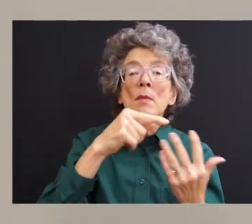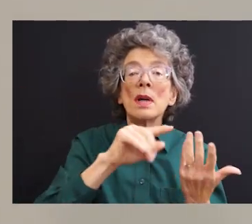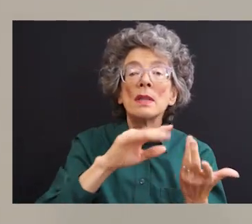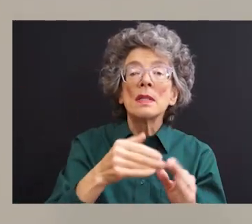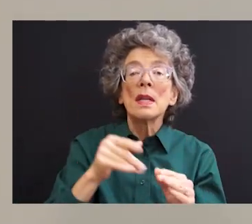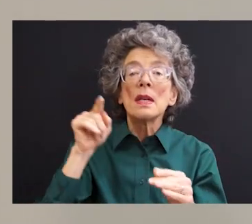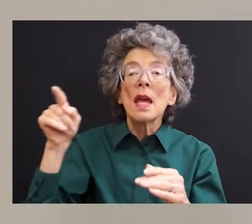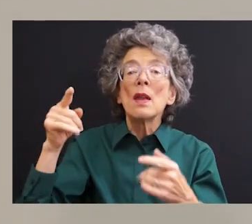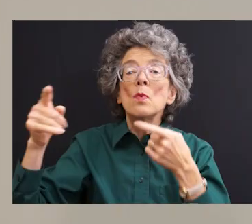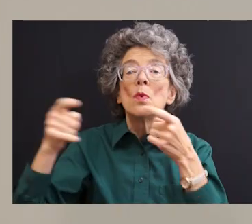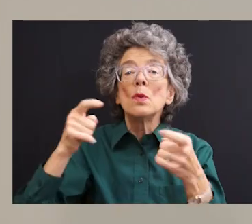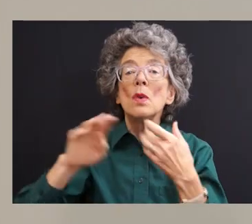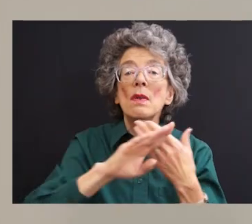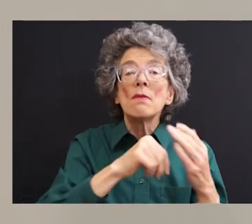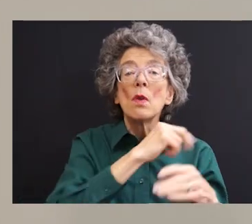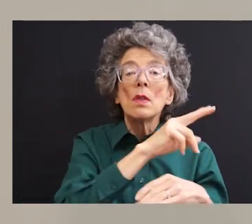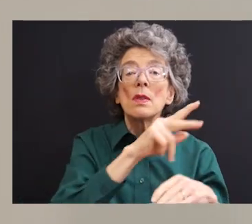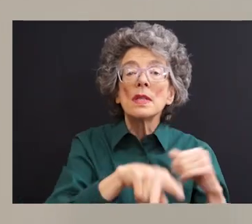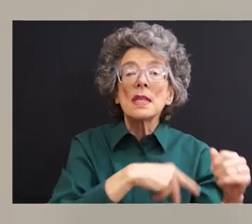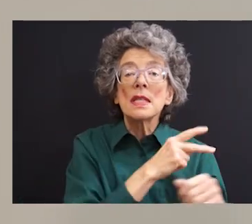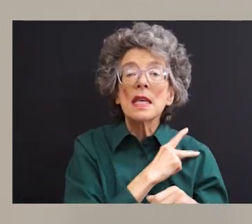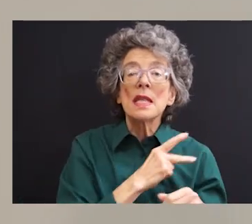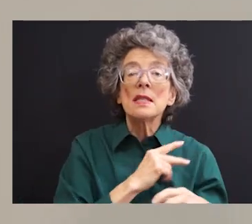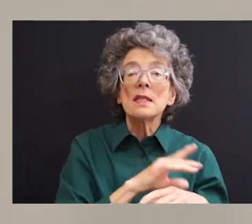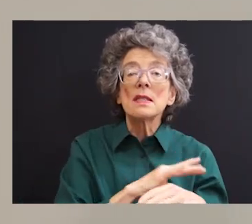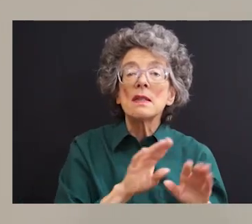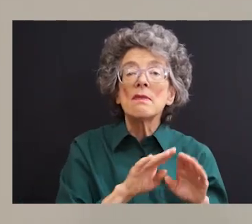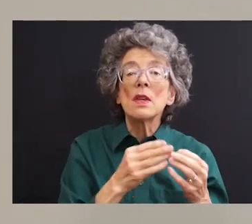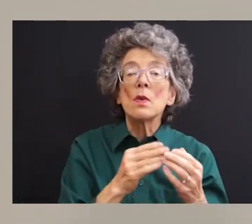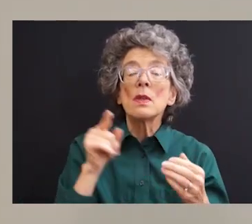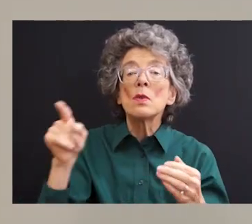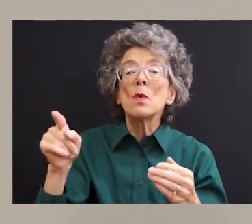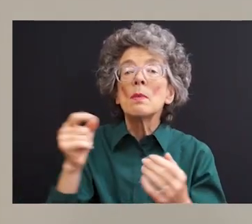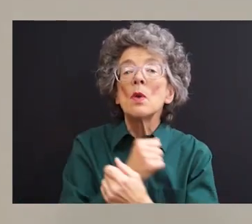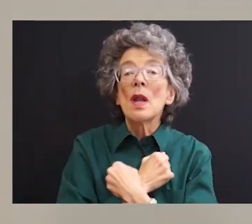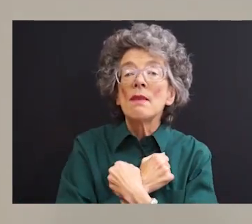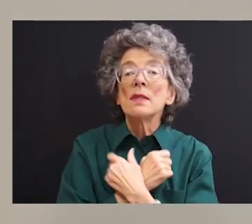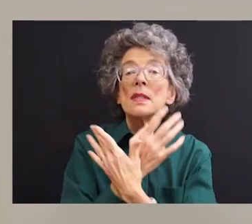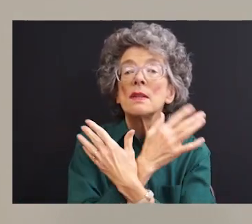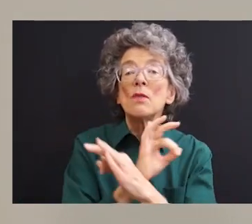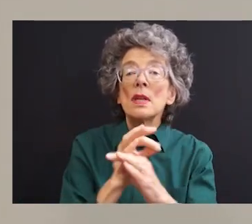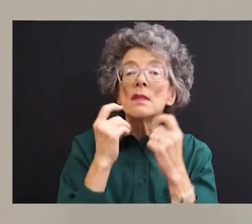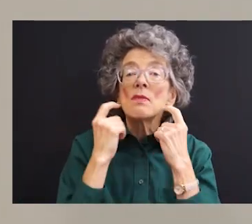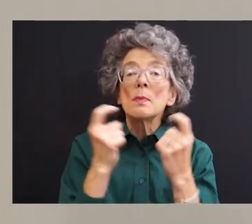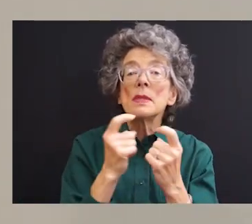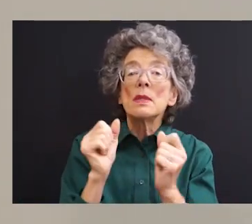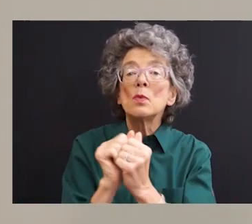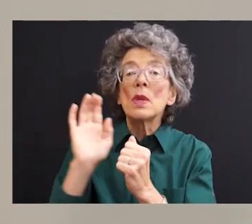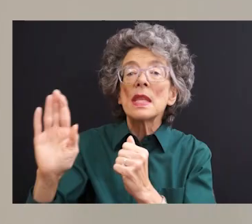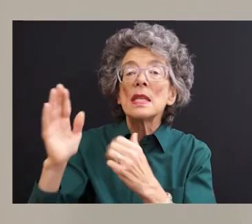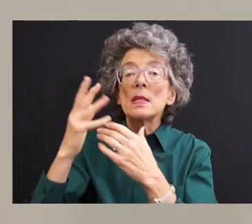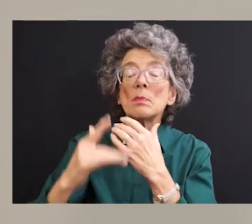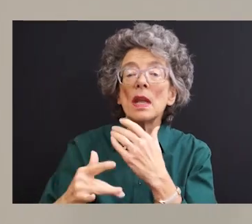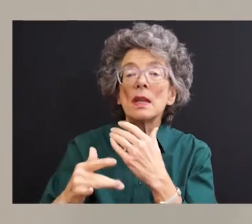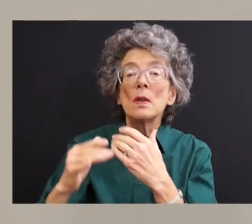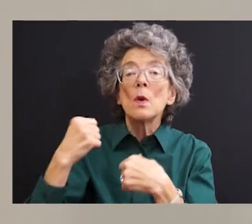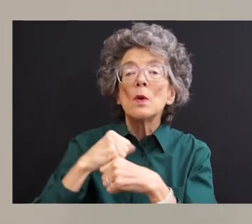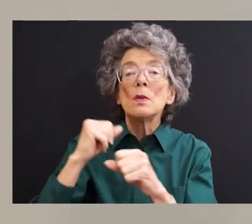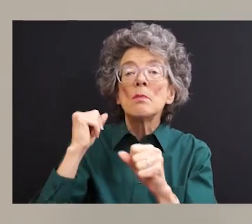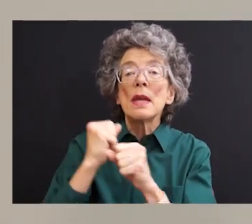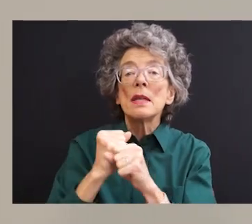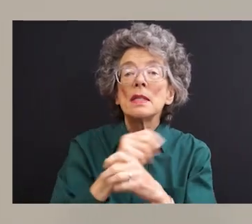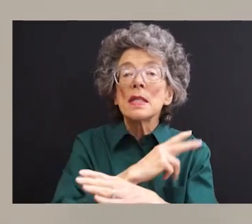kings of the earth. To him who loves us and has freed us from our sins by his blood, who has made us into a